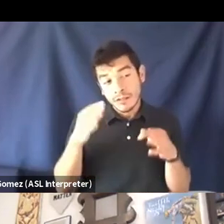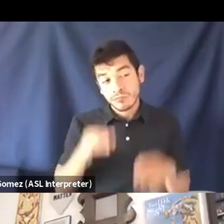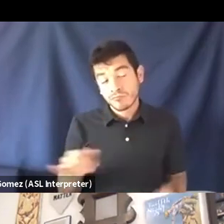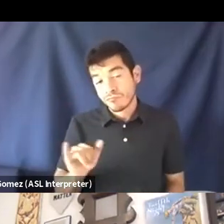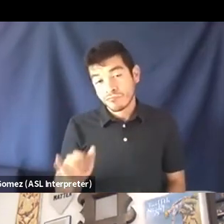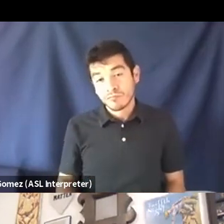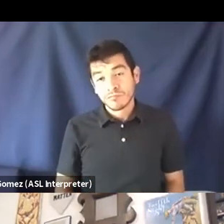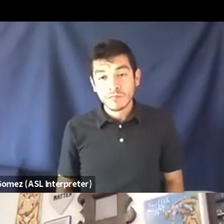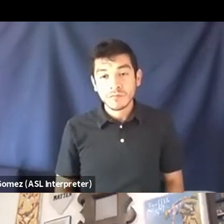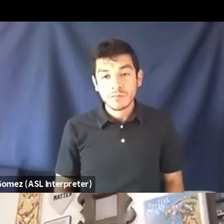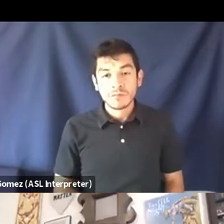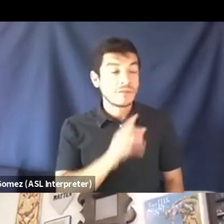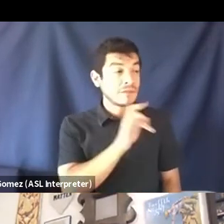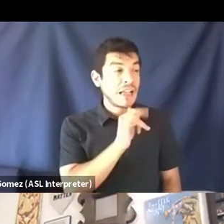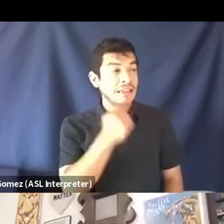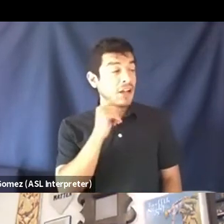For me,